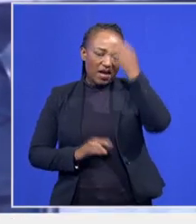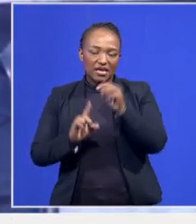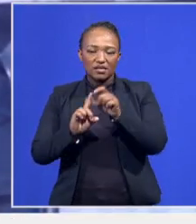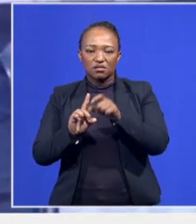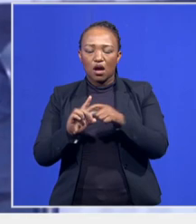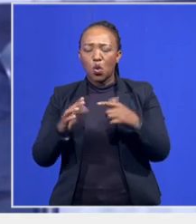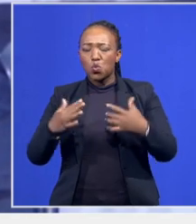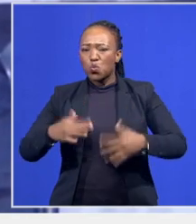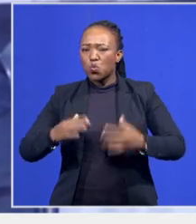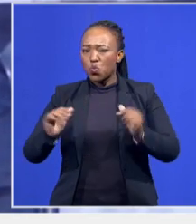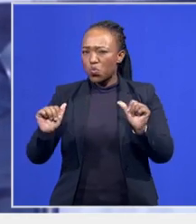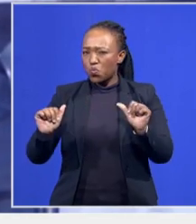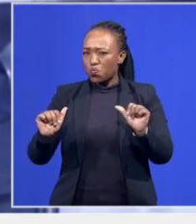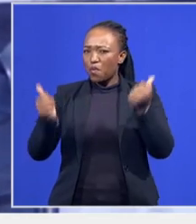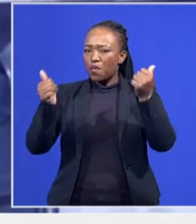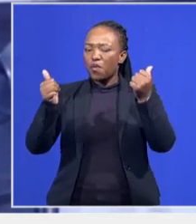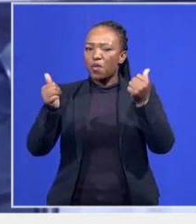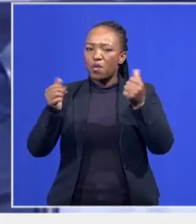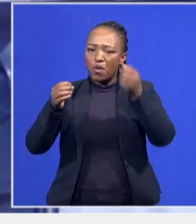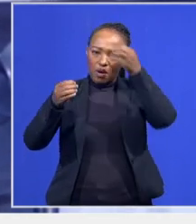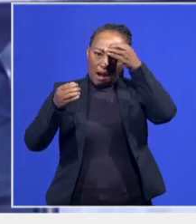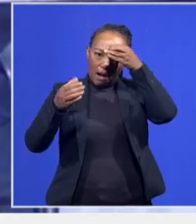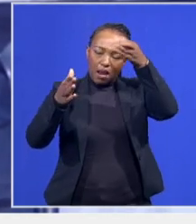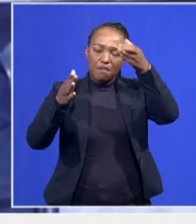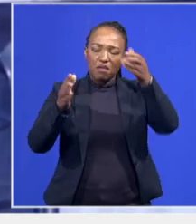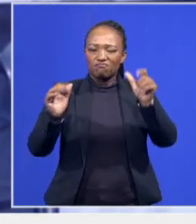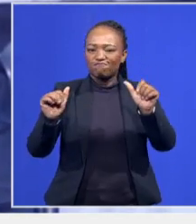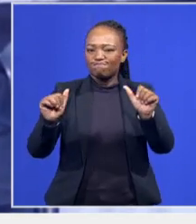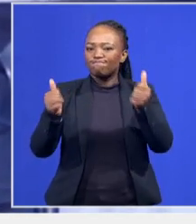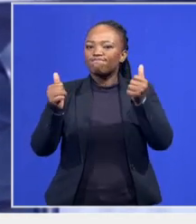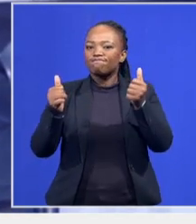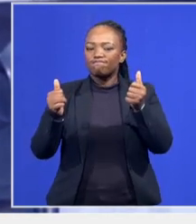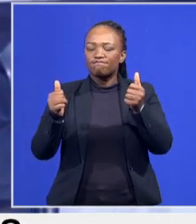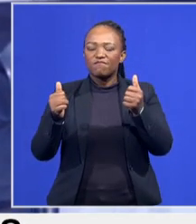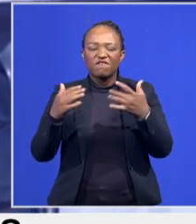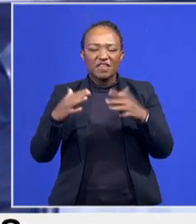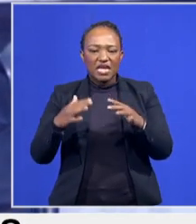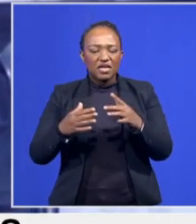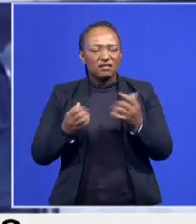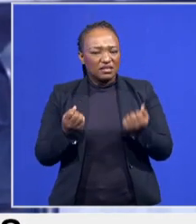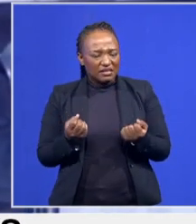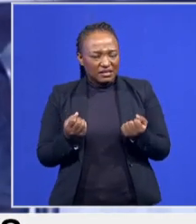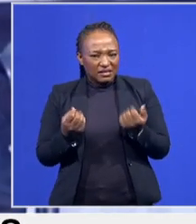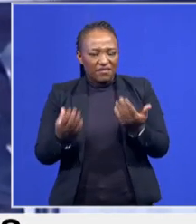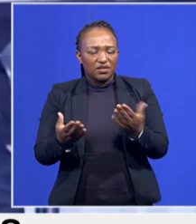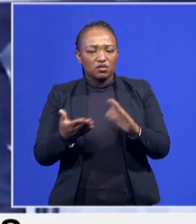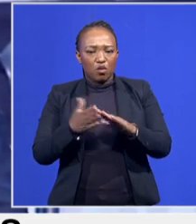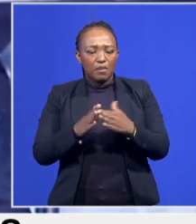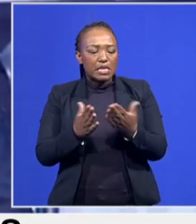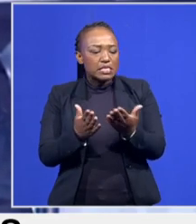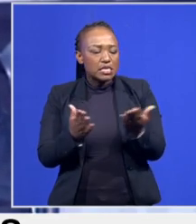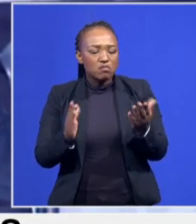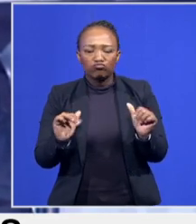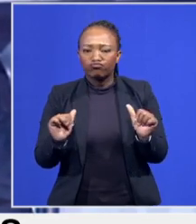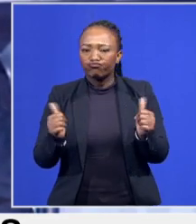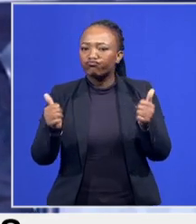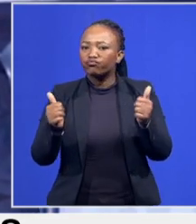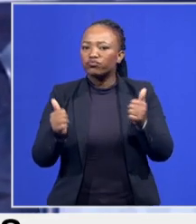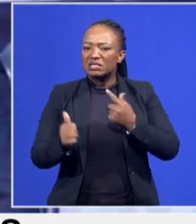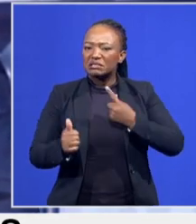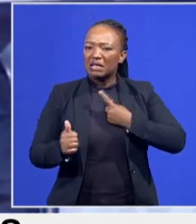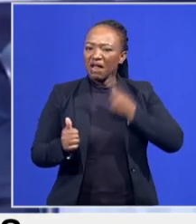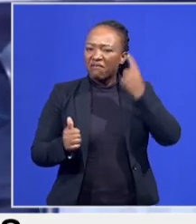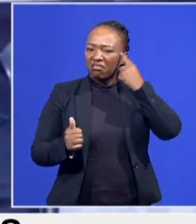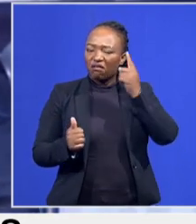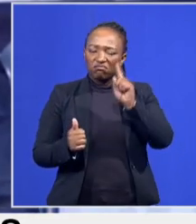academic excellence and has provided selfless service to his community. This was